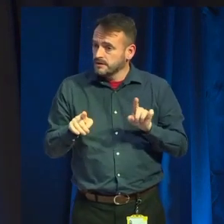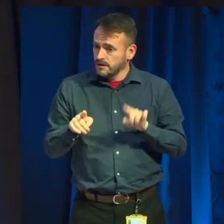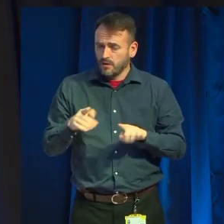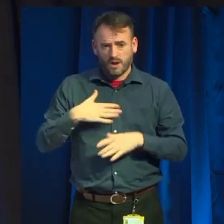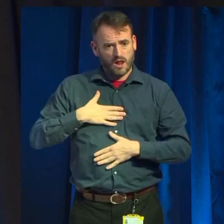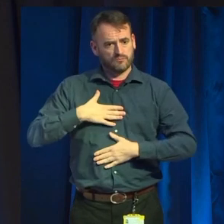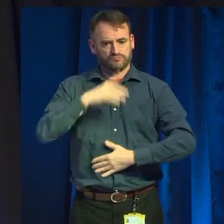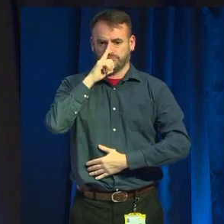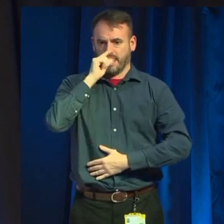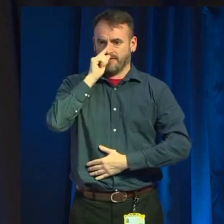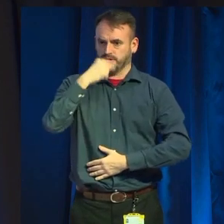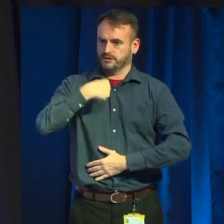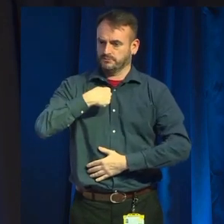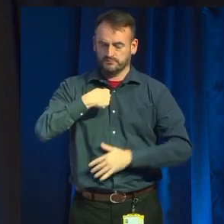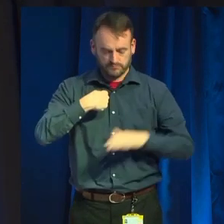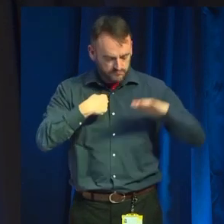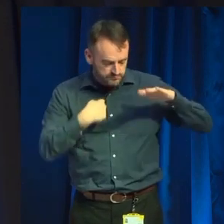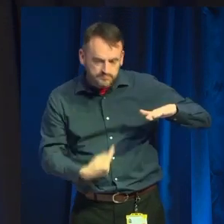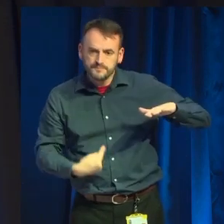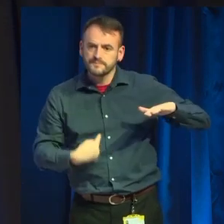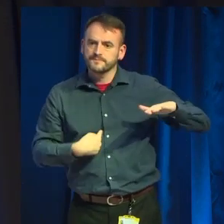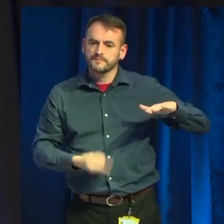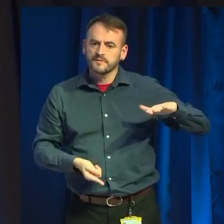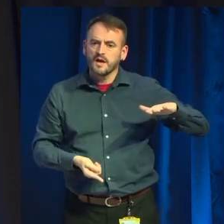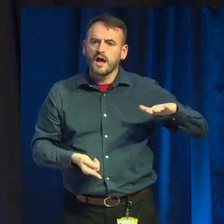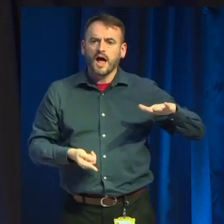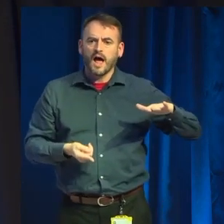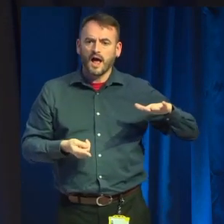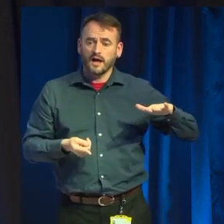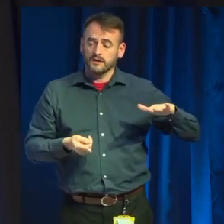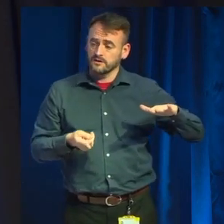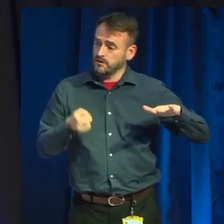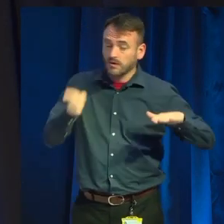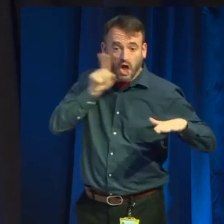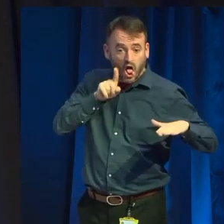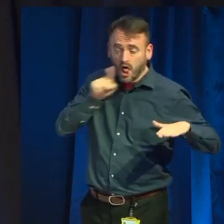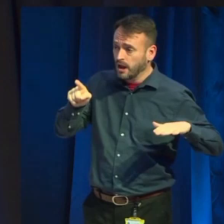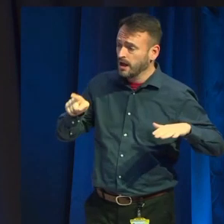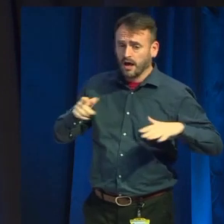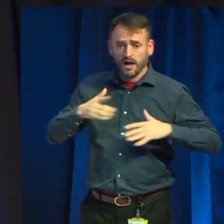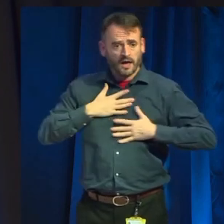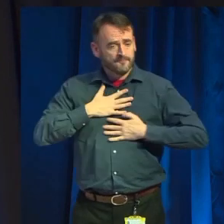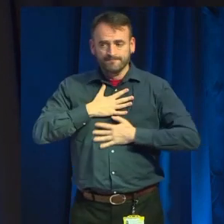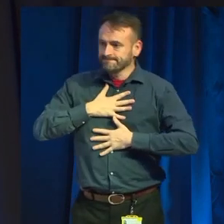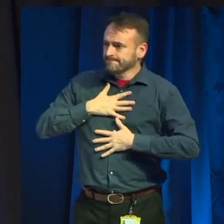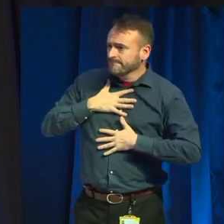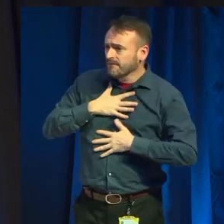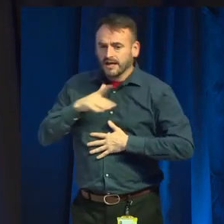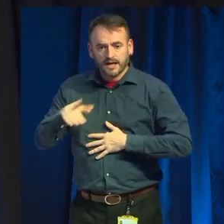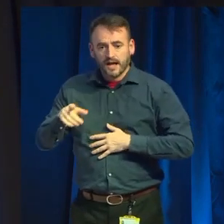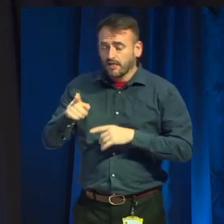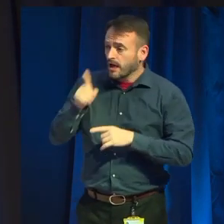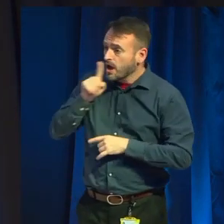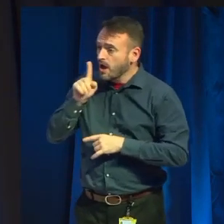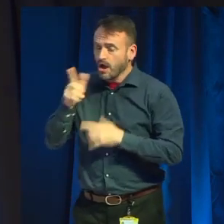and I had a lot of feelings for this girl, and I didn't know how to talk with girls yet. It was really awkward,